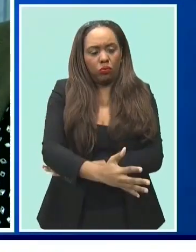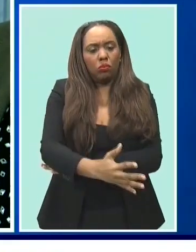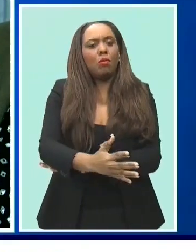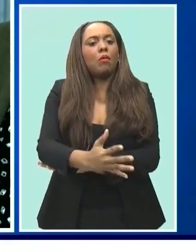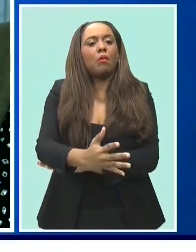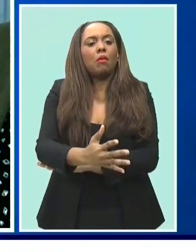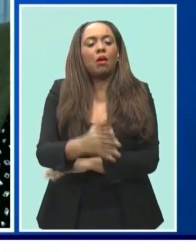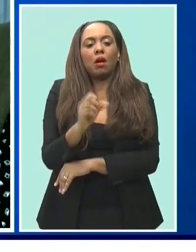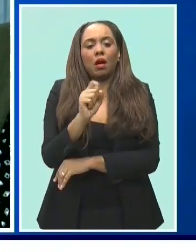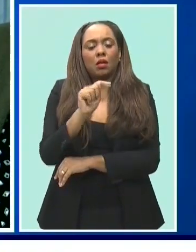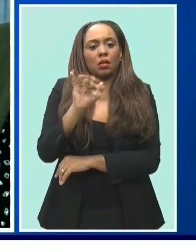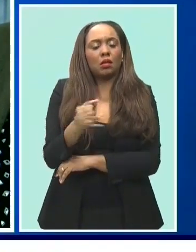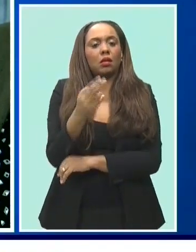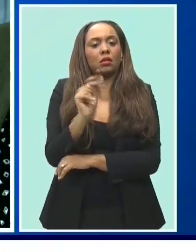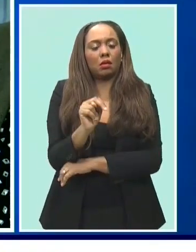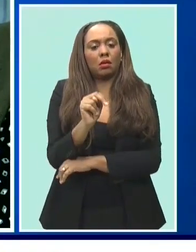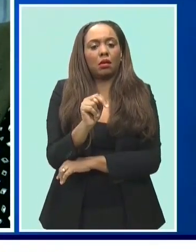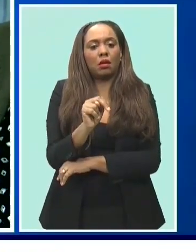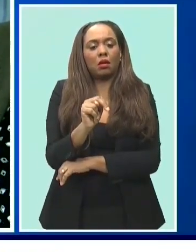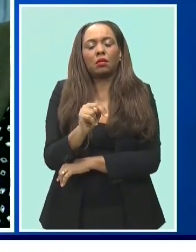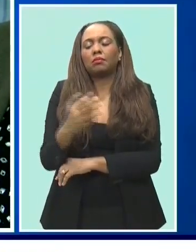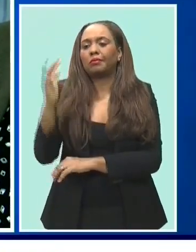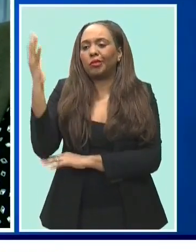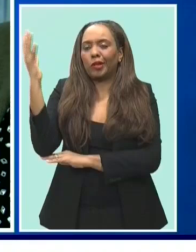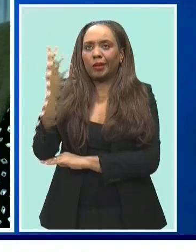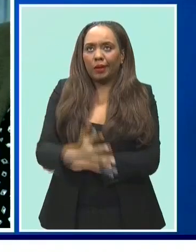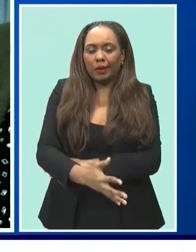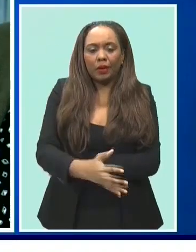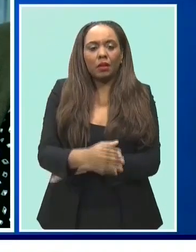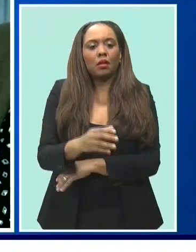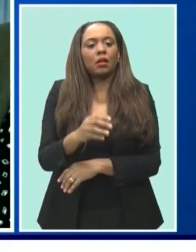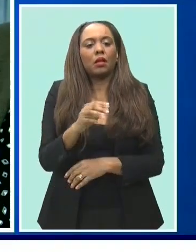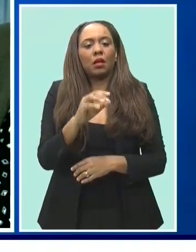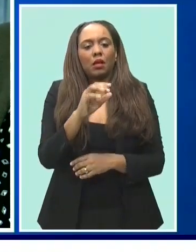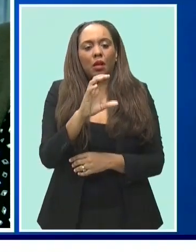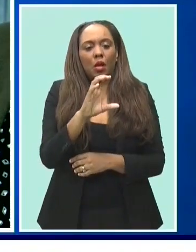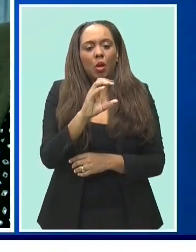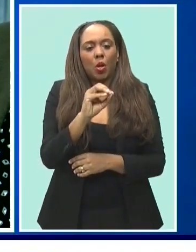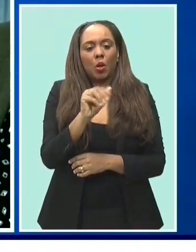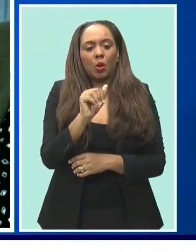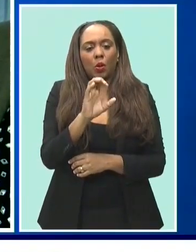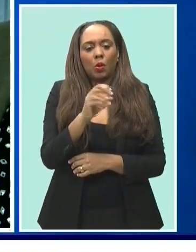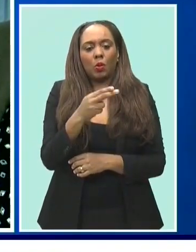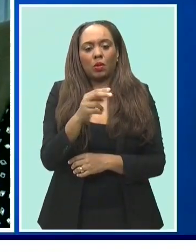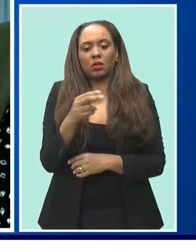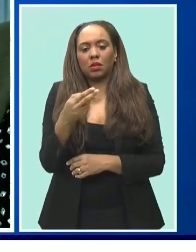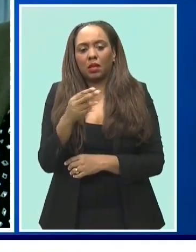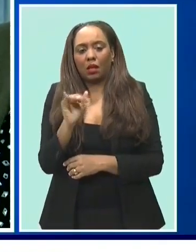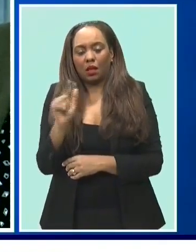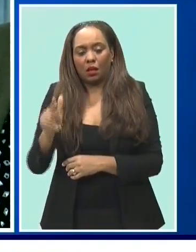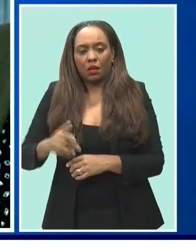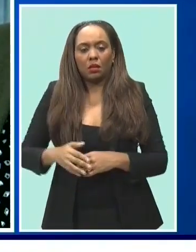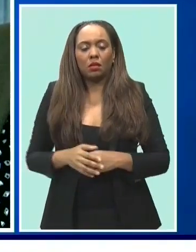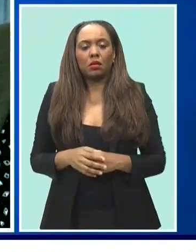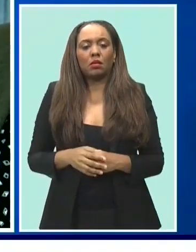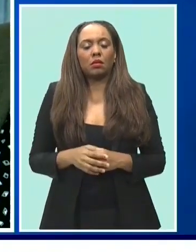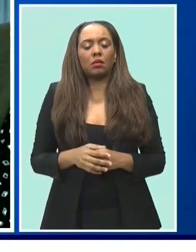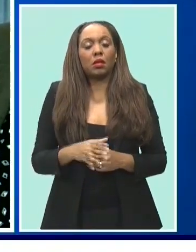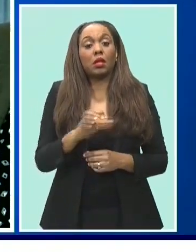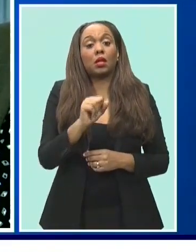In St. John, we also had a fallen tree in Coach Hill. In St. Michael, there was a fallen